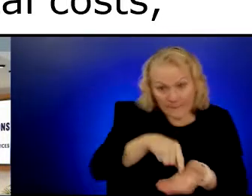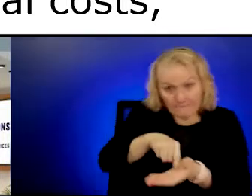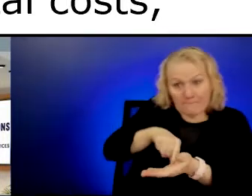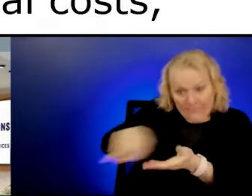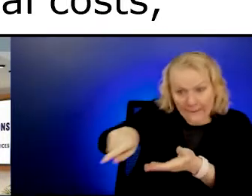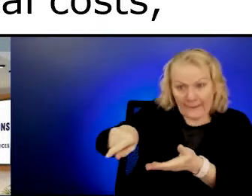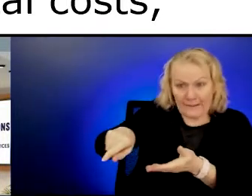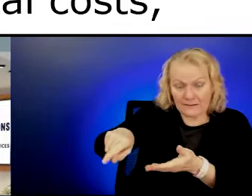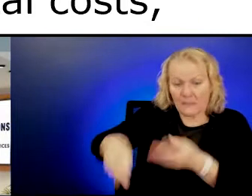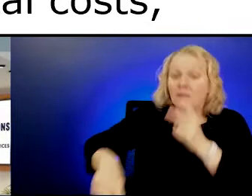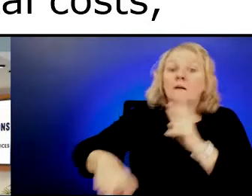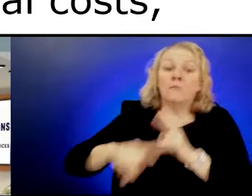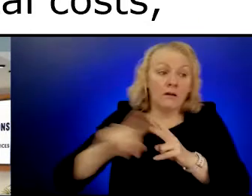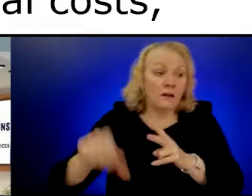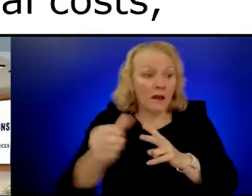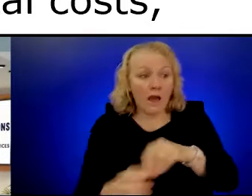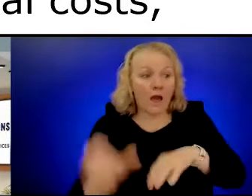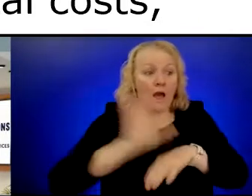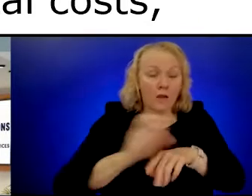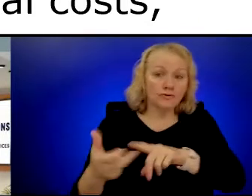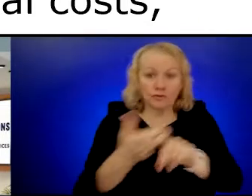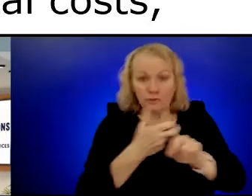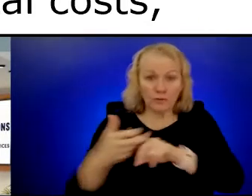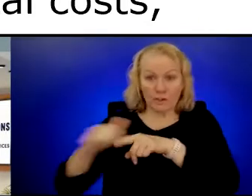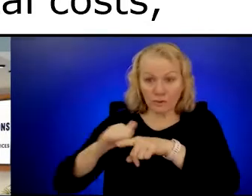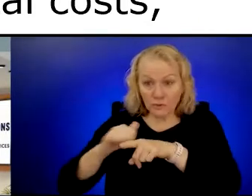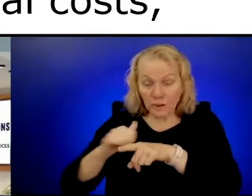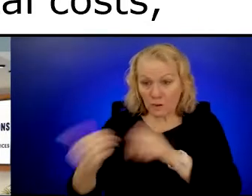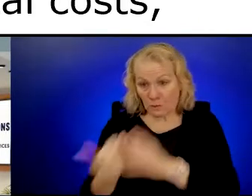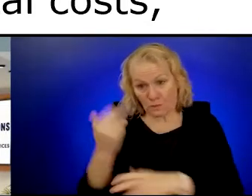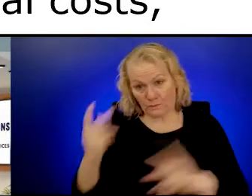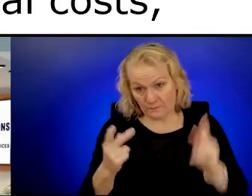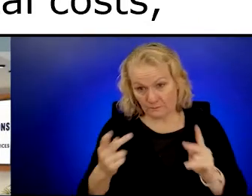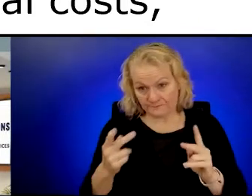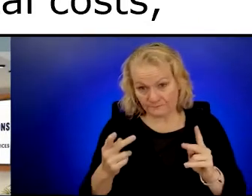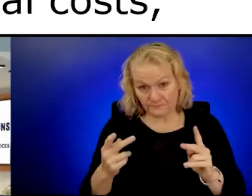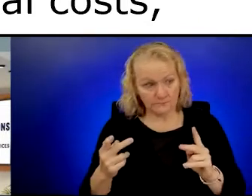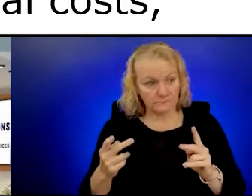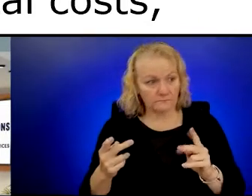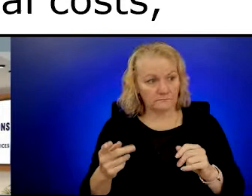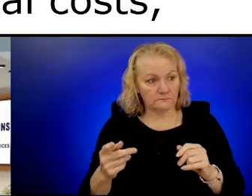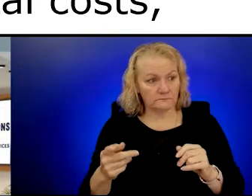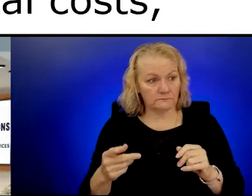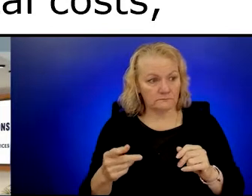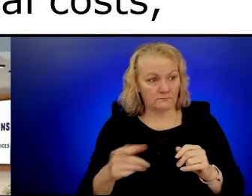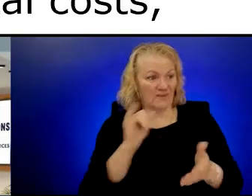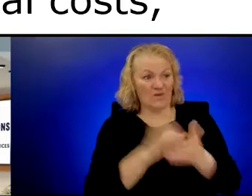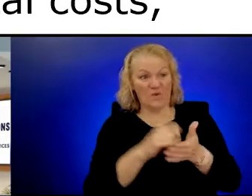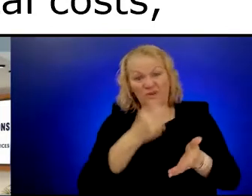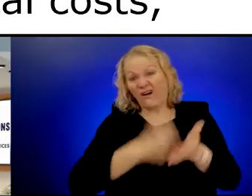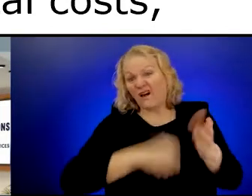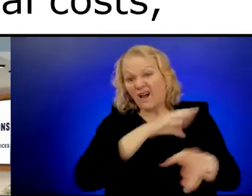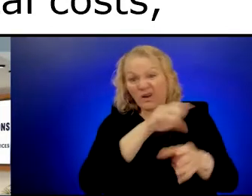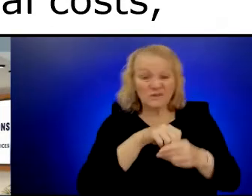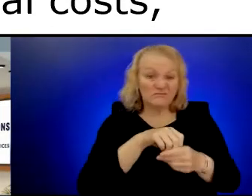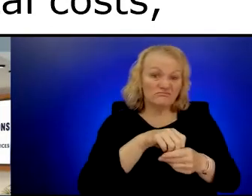also incur additional costs to recruit and train new hires. Direct exit costs can include